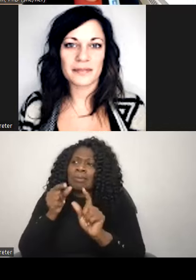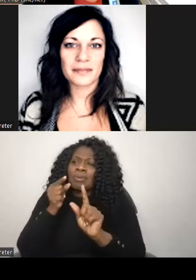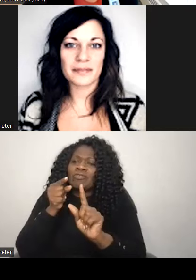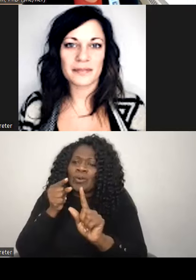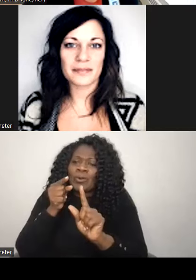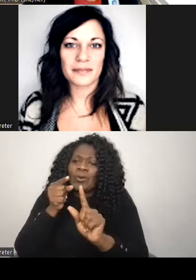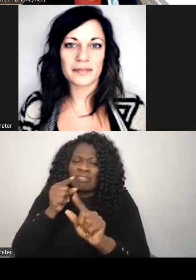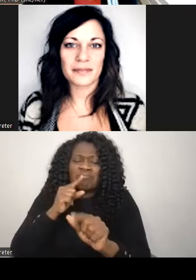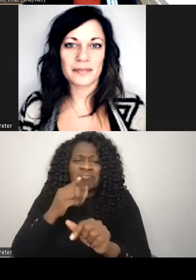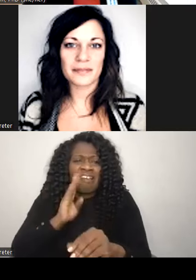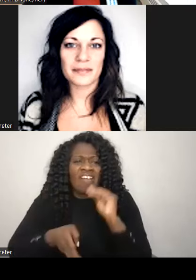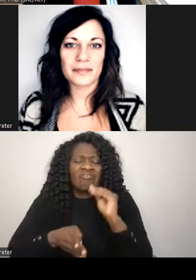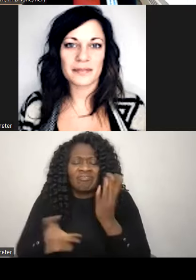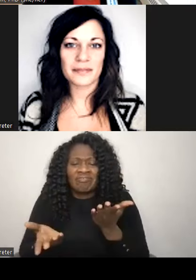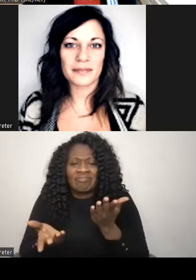be good enough.